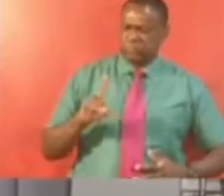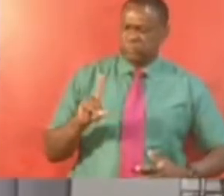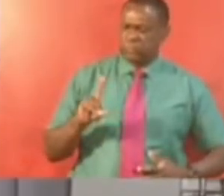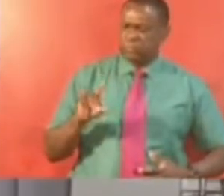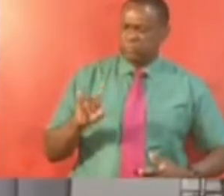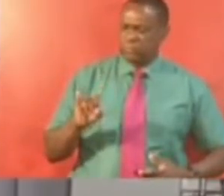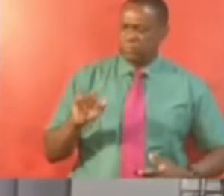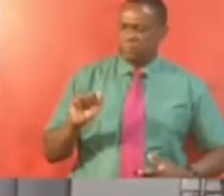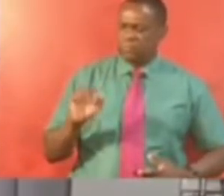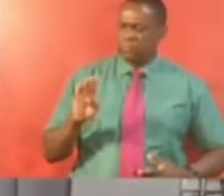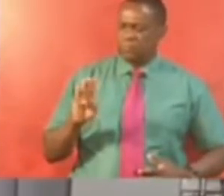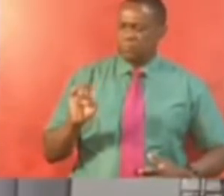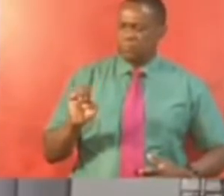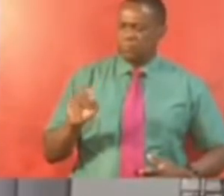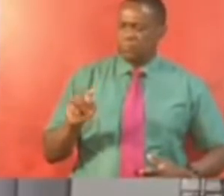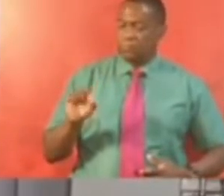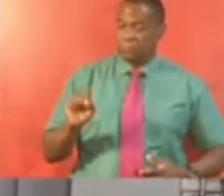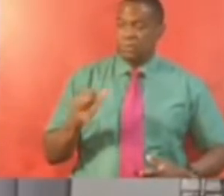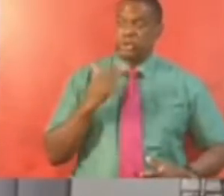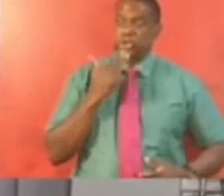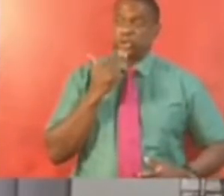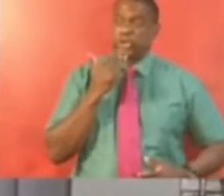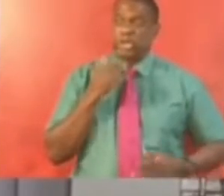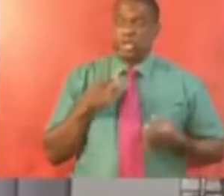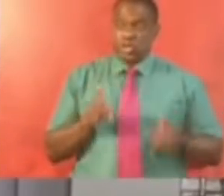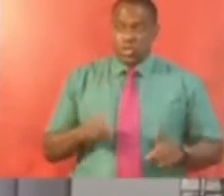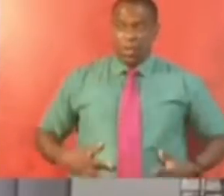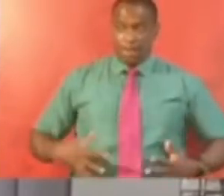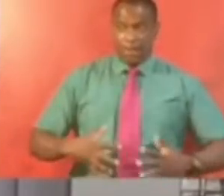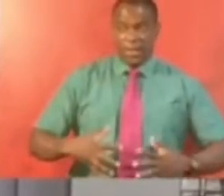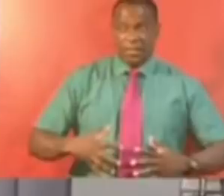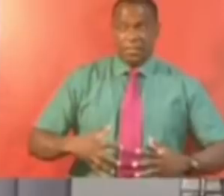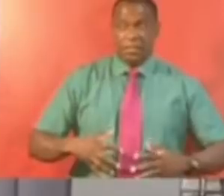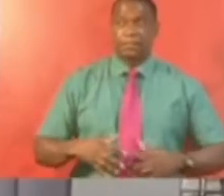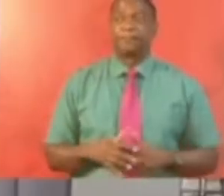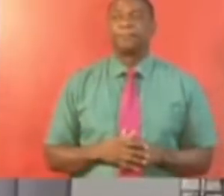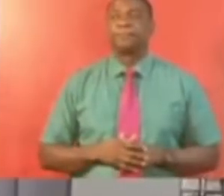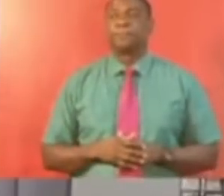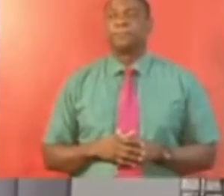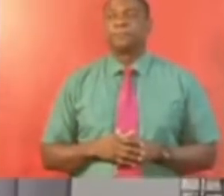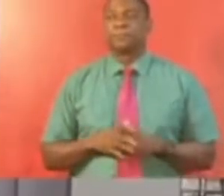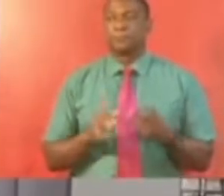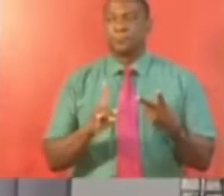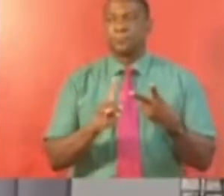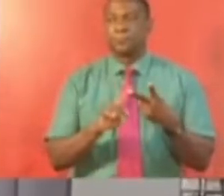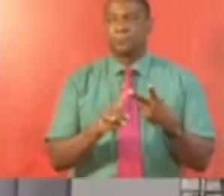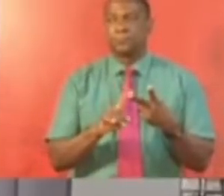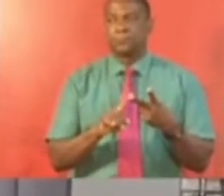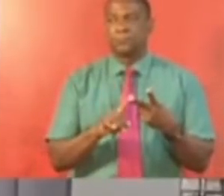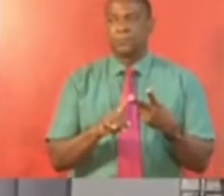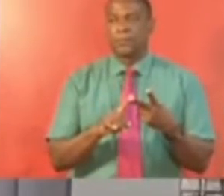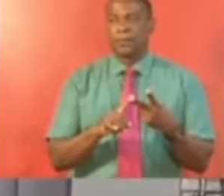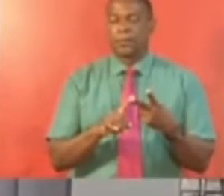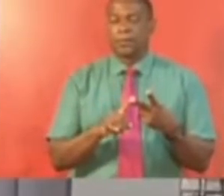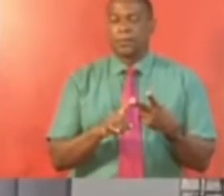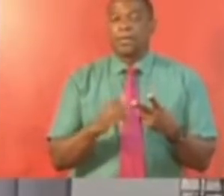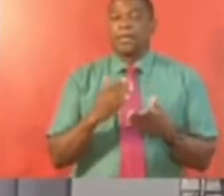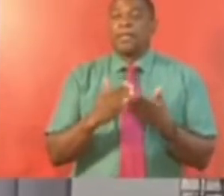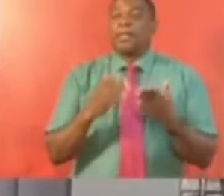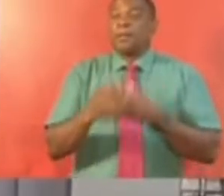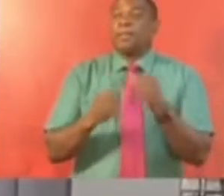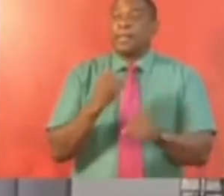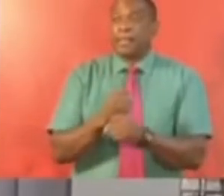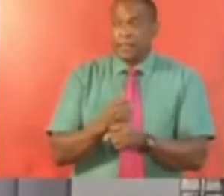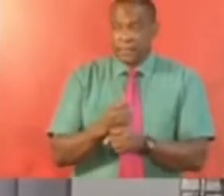pregnant. 2, we took the decision a few years ago to ban the sale of soft drinks